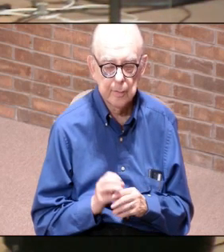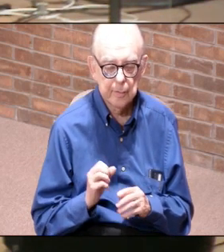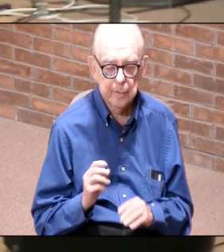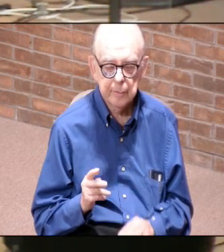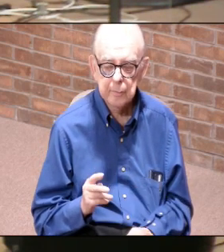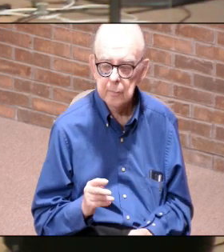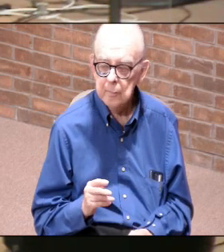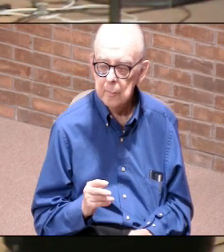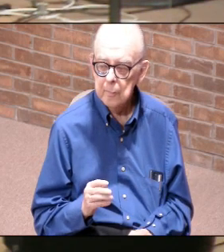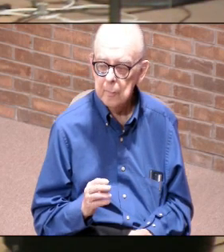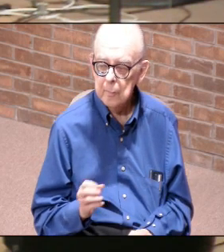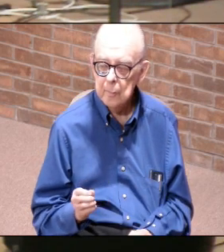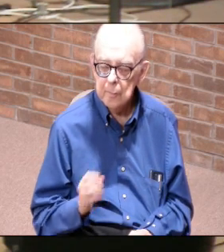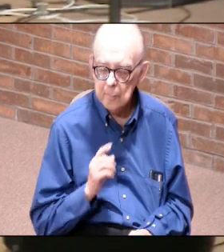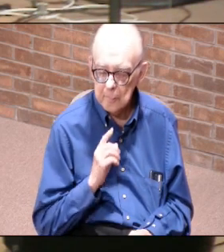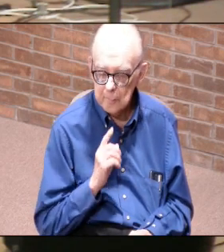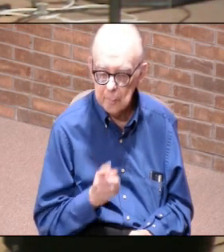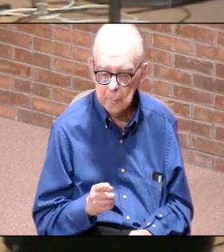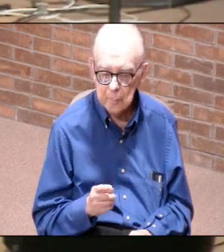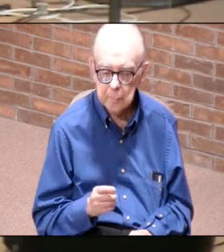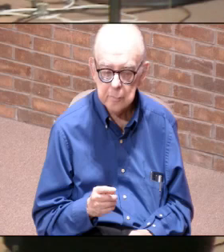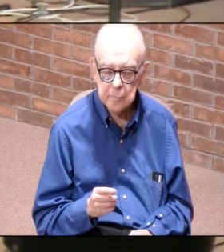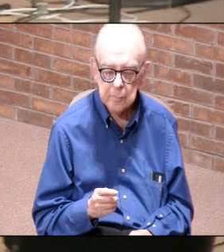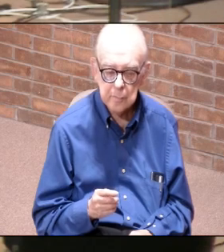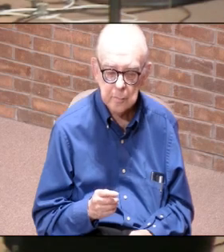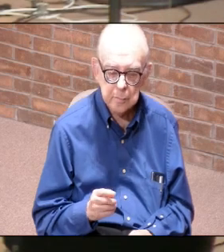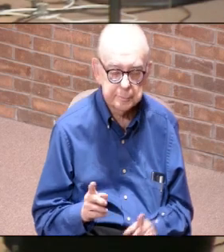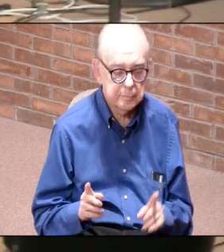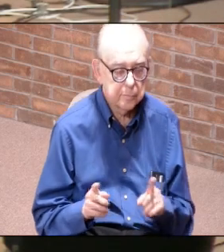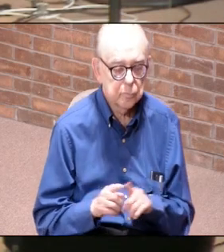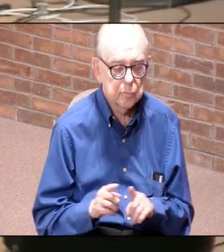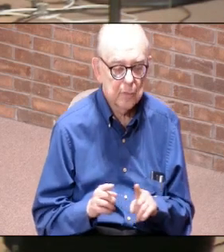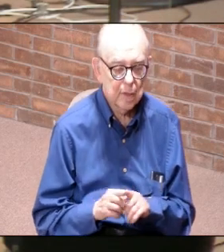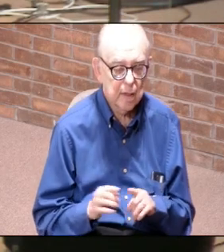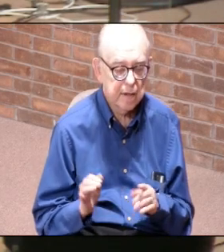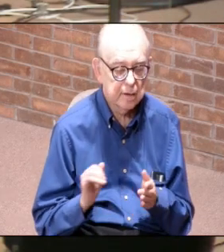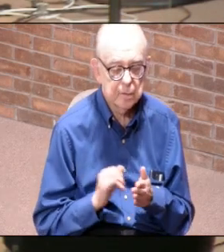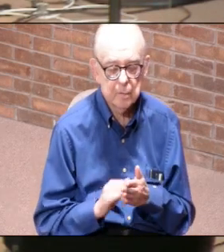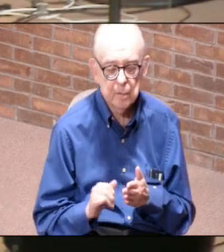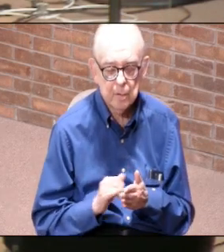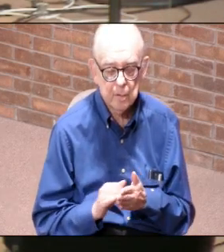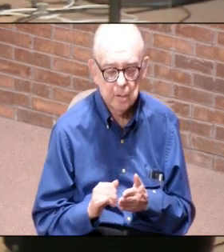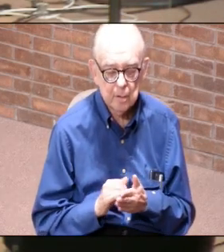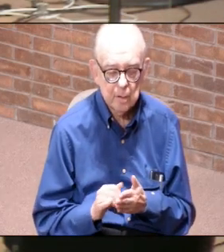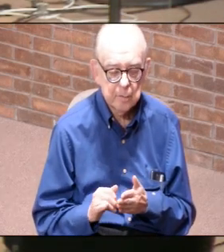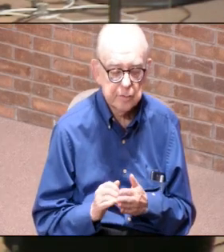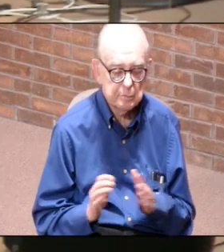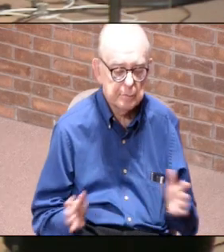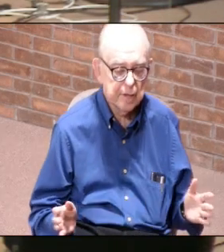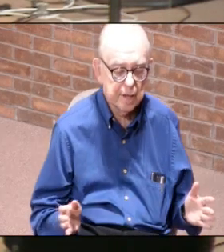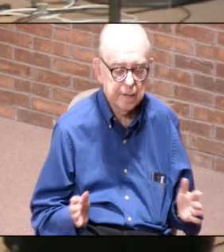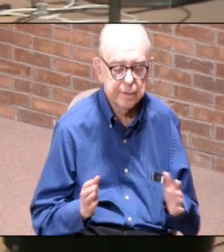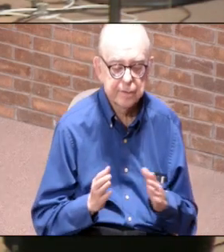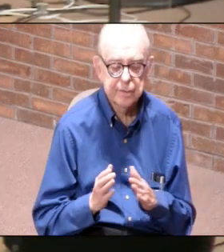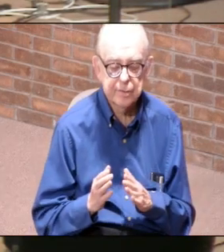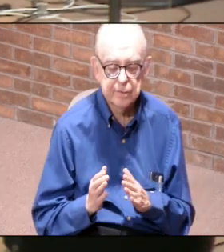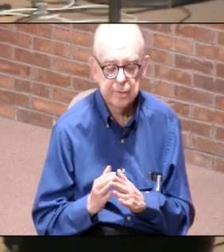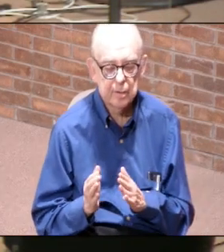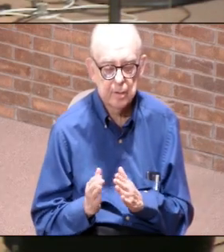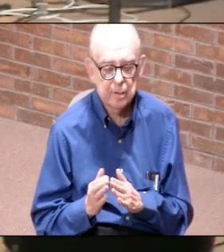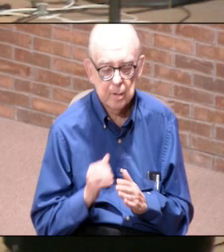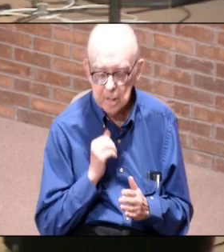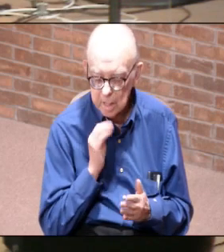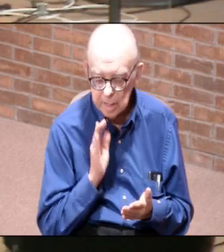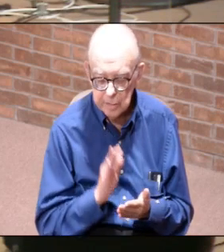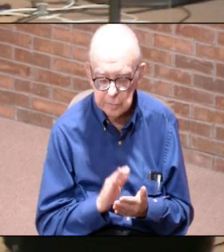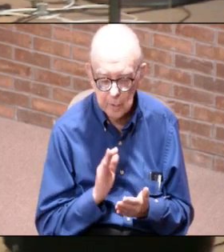okay? It was like the New York. It was a metropolis. It was not a